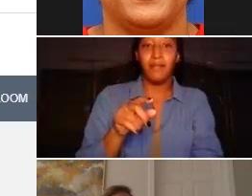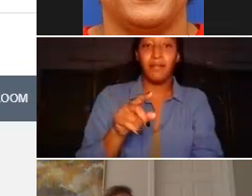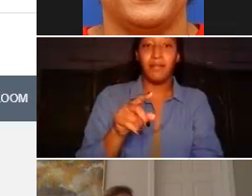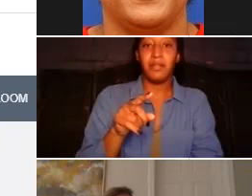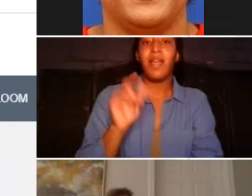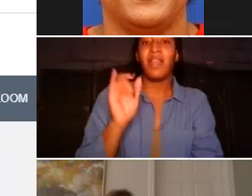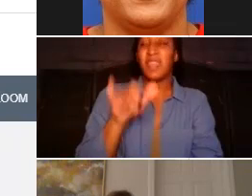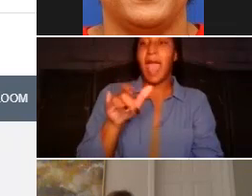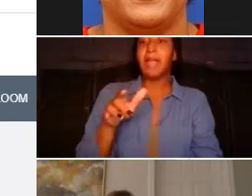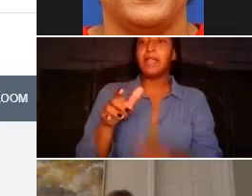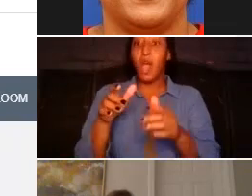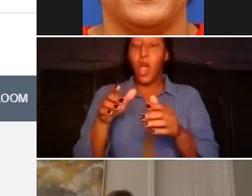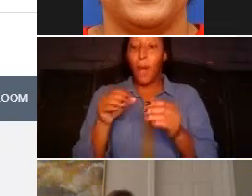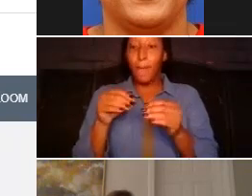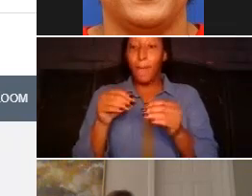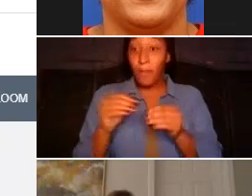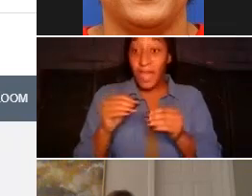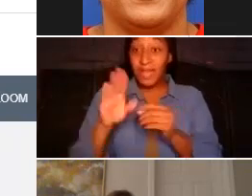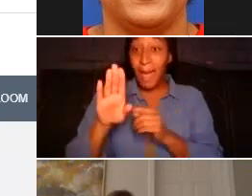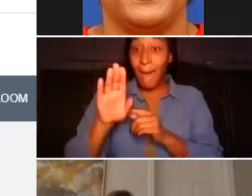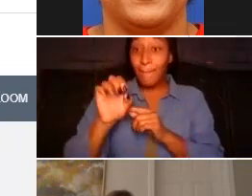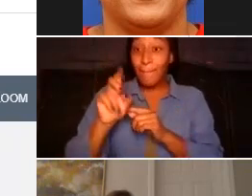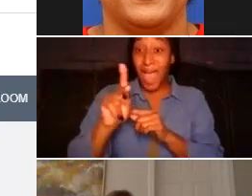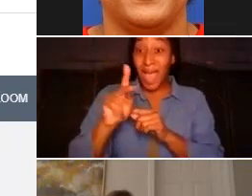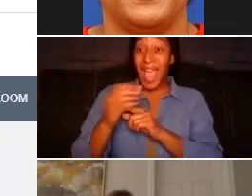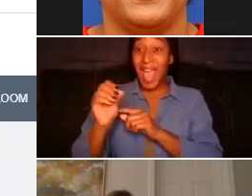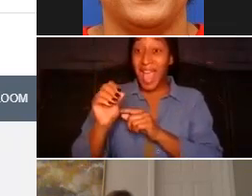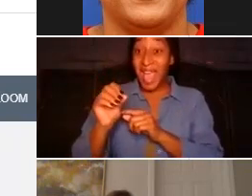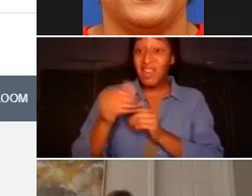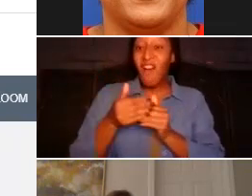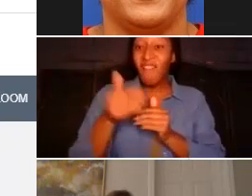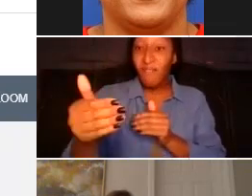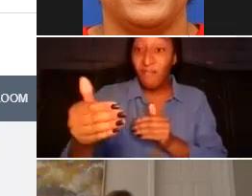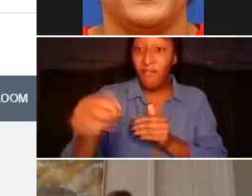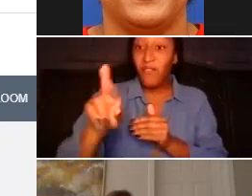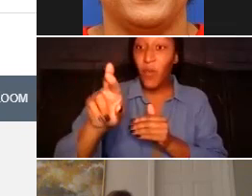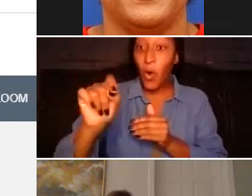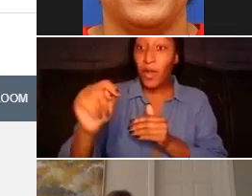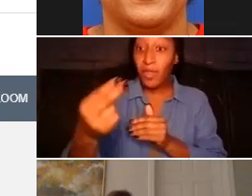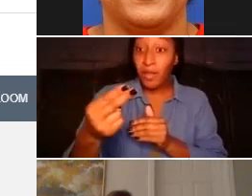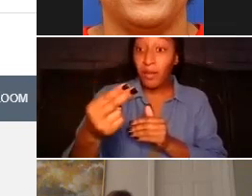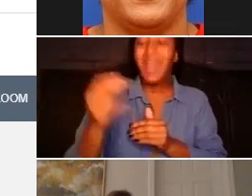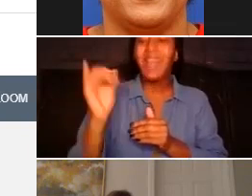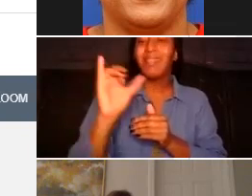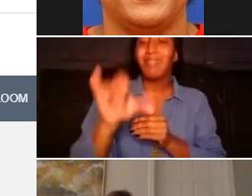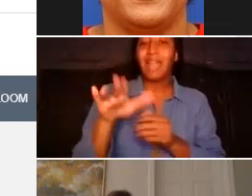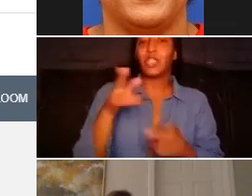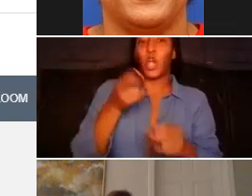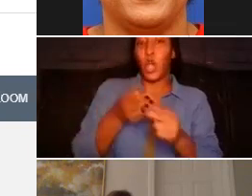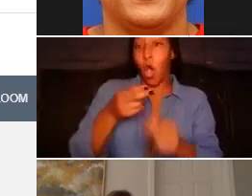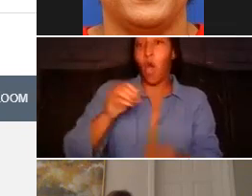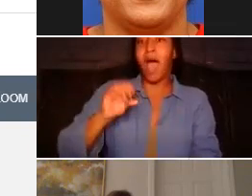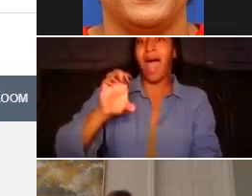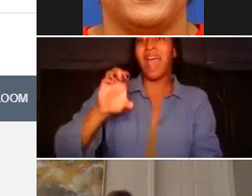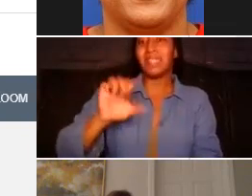example, has atoms and molecules that are a bit more free flowing compared to those in a solid, for